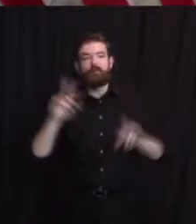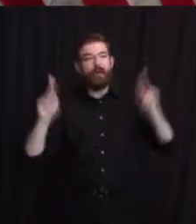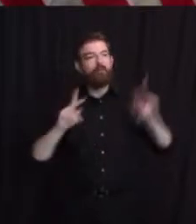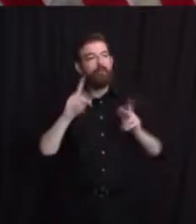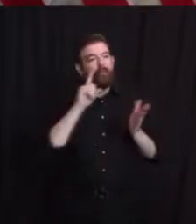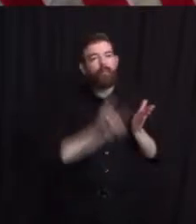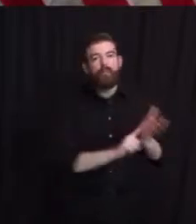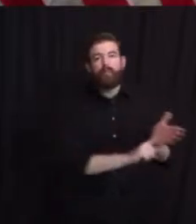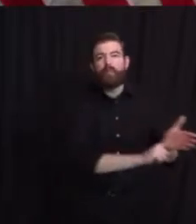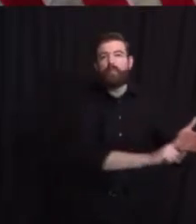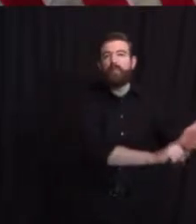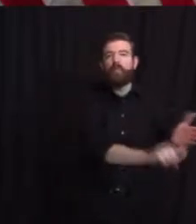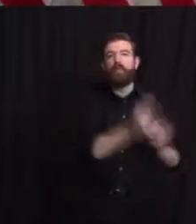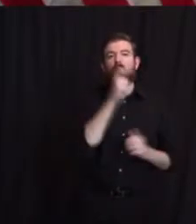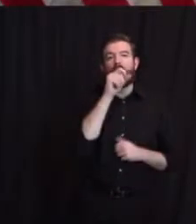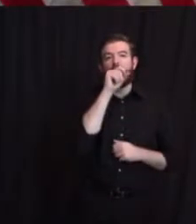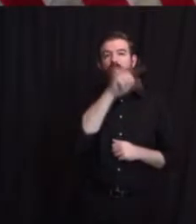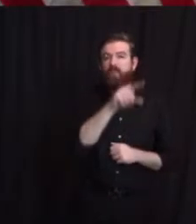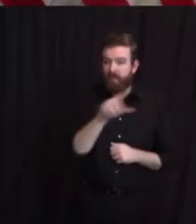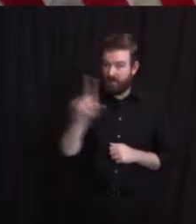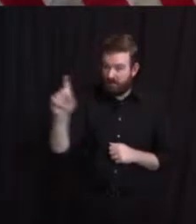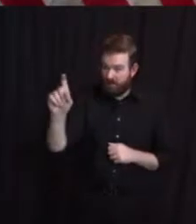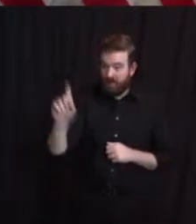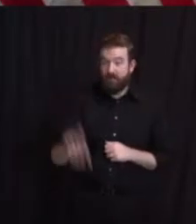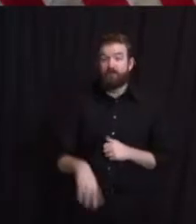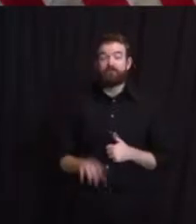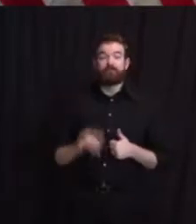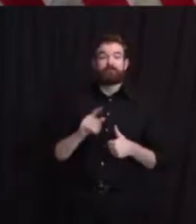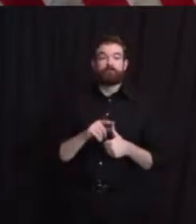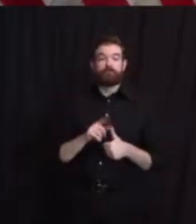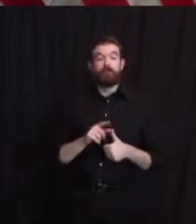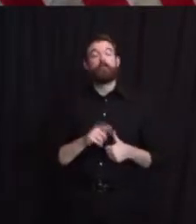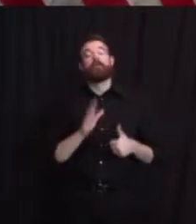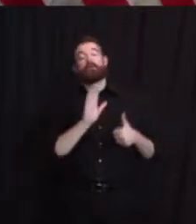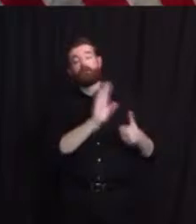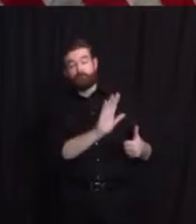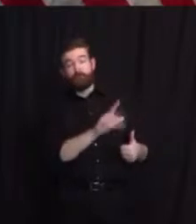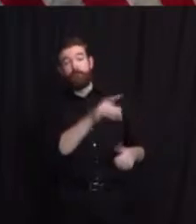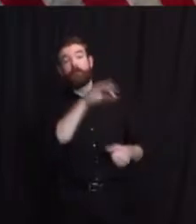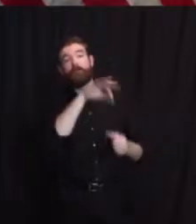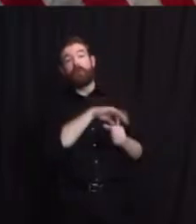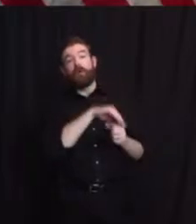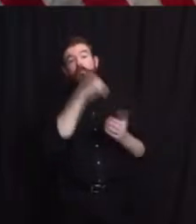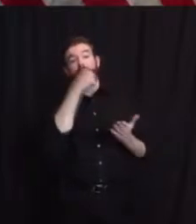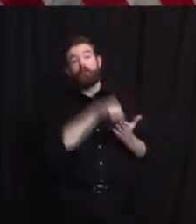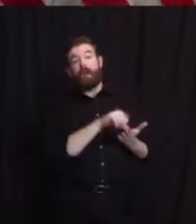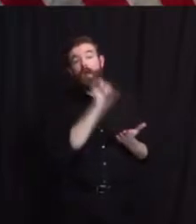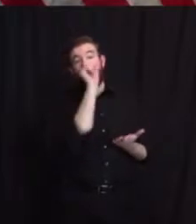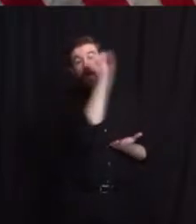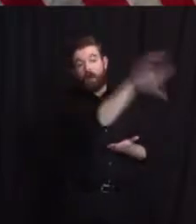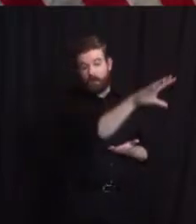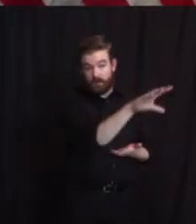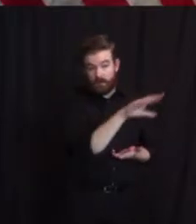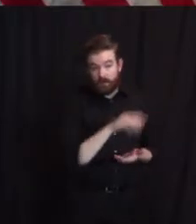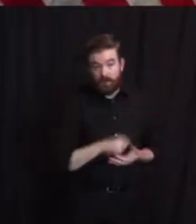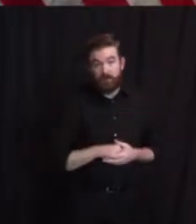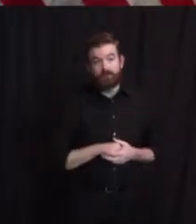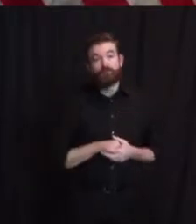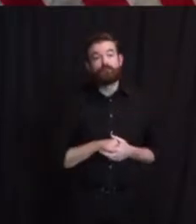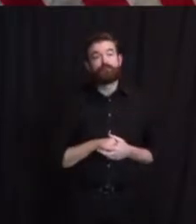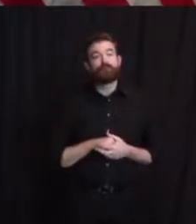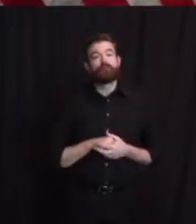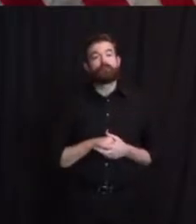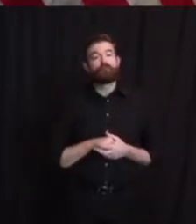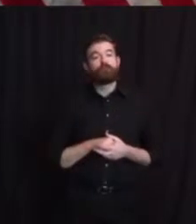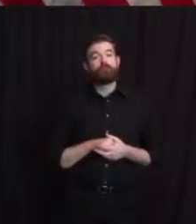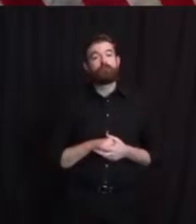of 19%? Yeah, do you have any concerns about that, or does Listen, it undermine the faith in the election? we want to get it right. We want to get it right. And so for